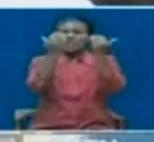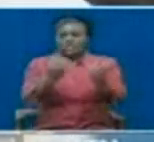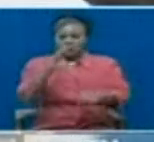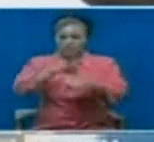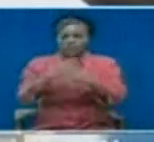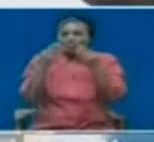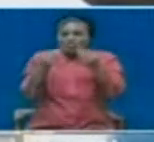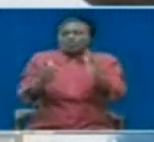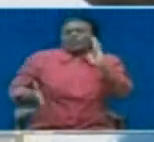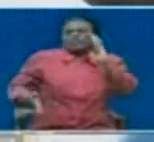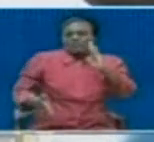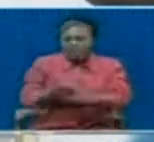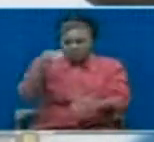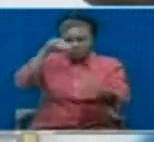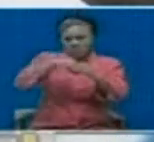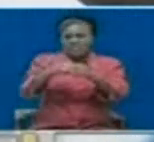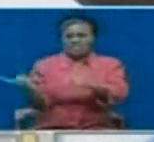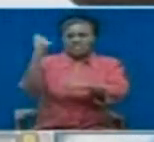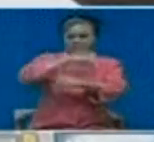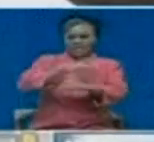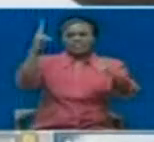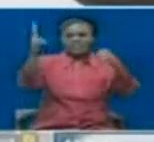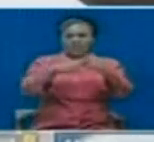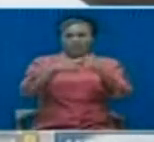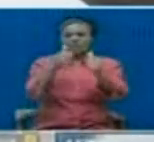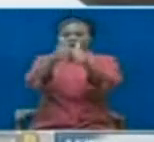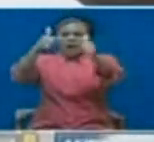solution quickly within those 7 days to avert